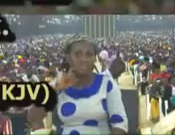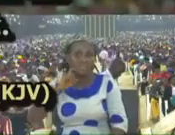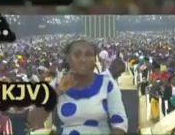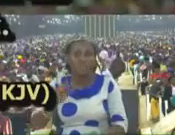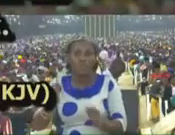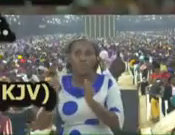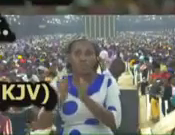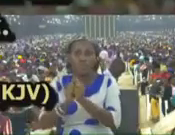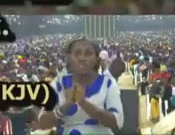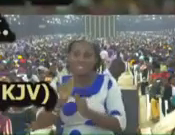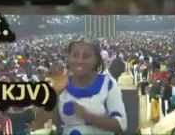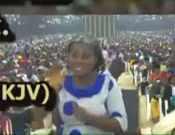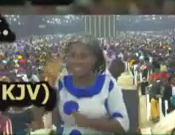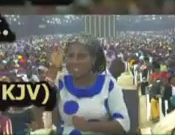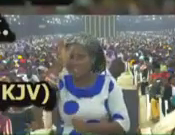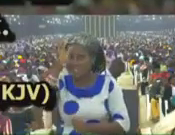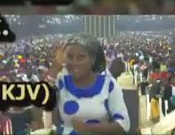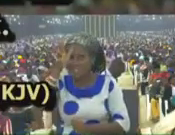with his father's